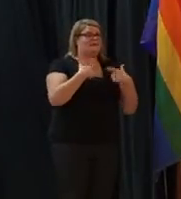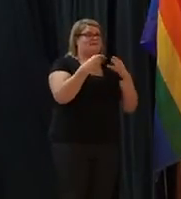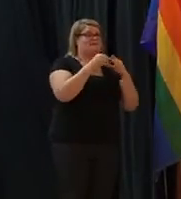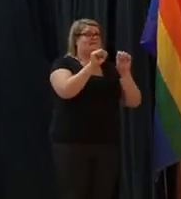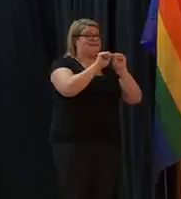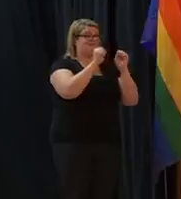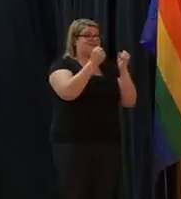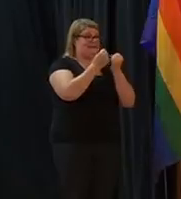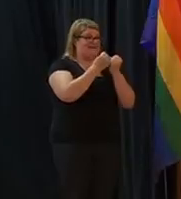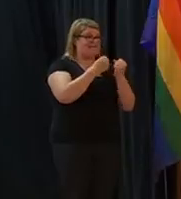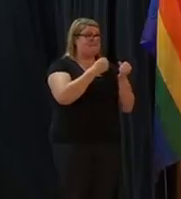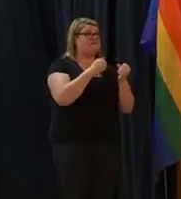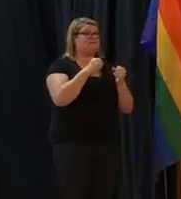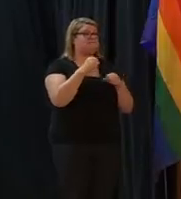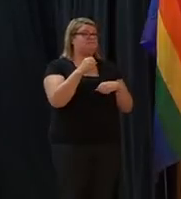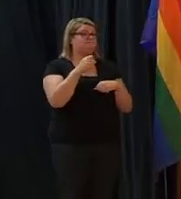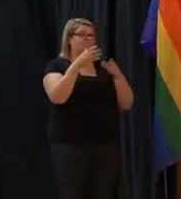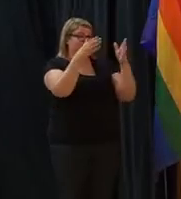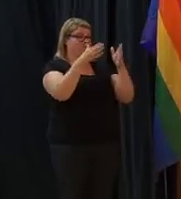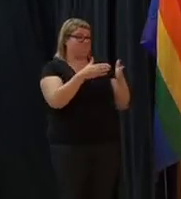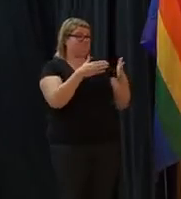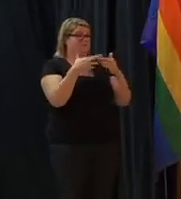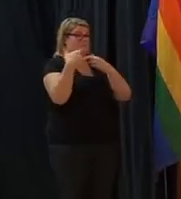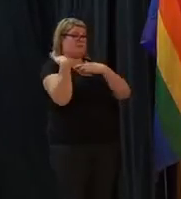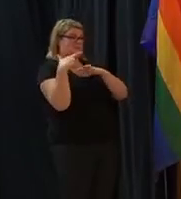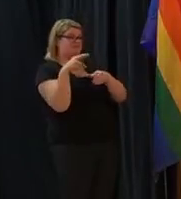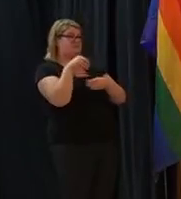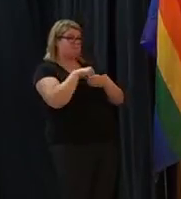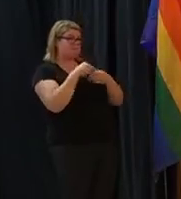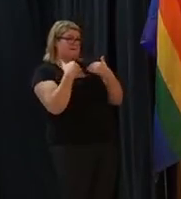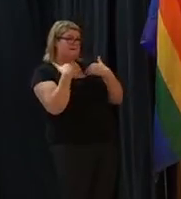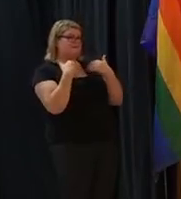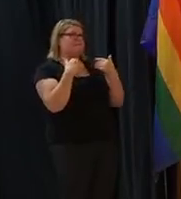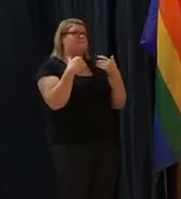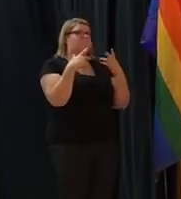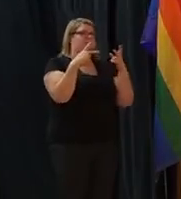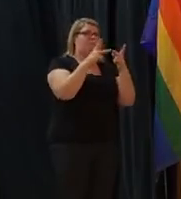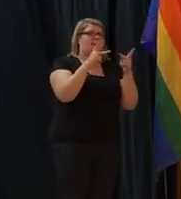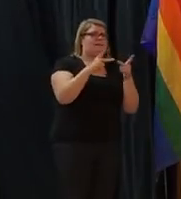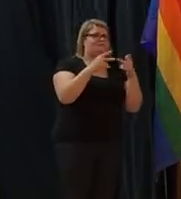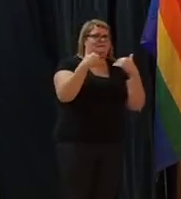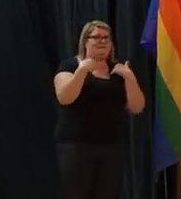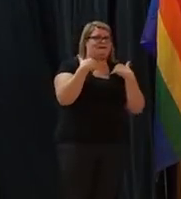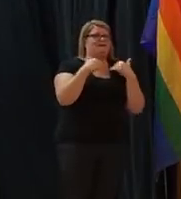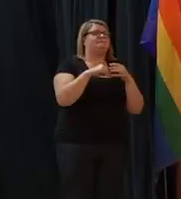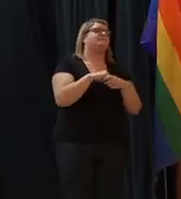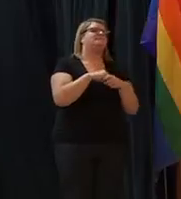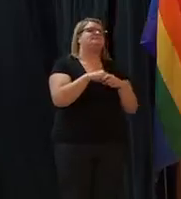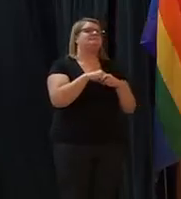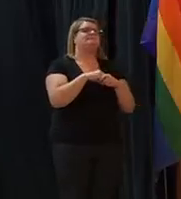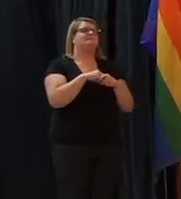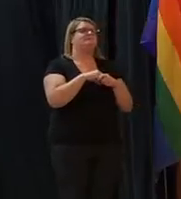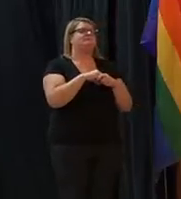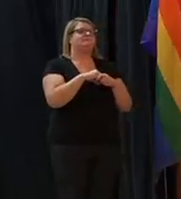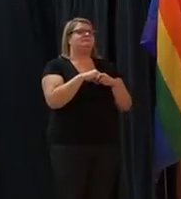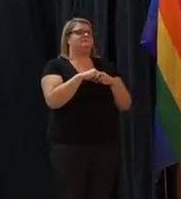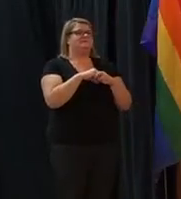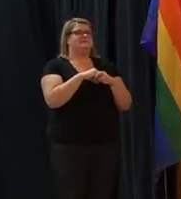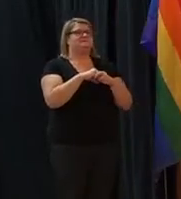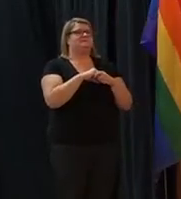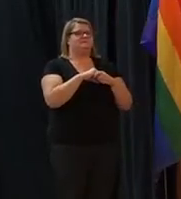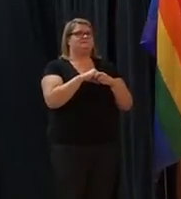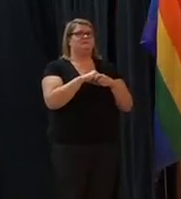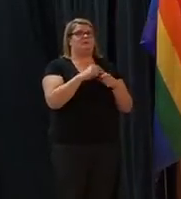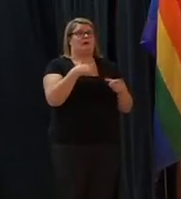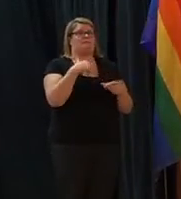society, he has a religion, he has a place. So there are many layers to to each one of us, this thing,